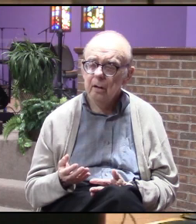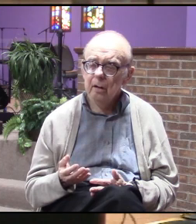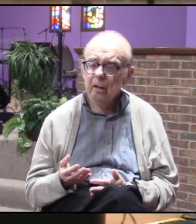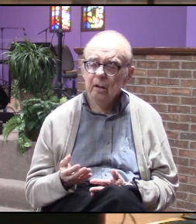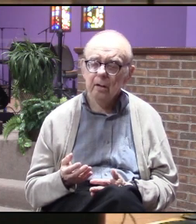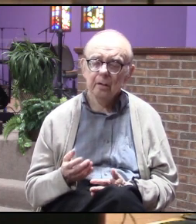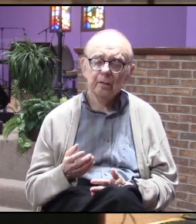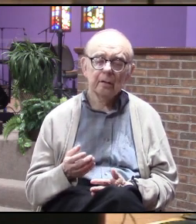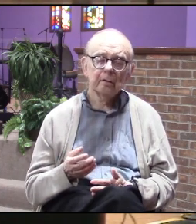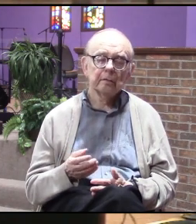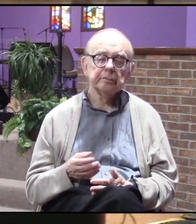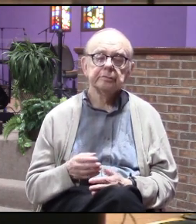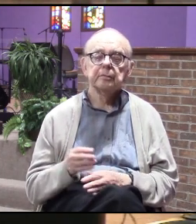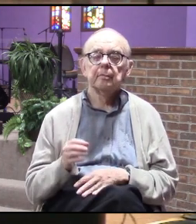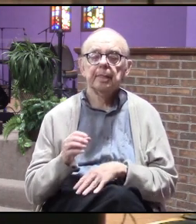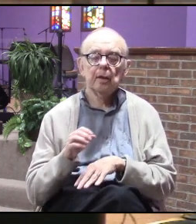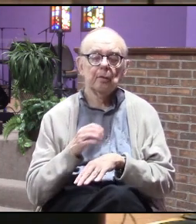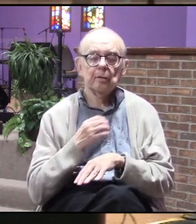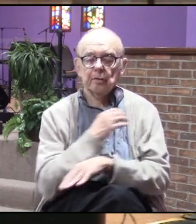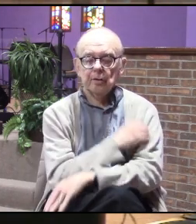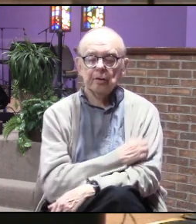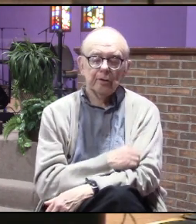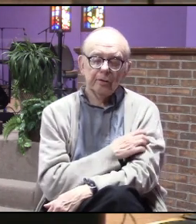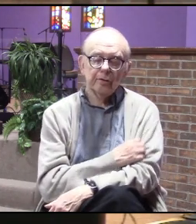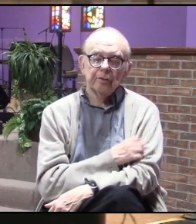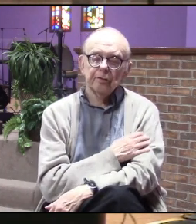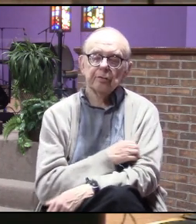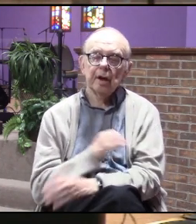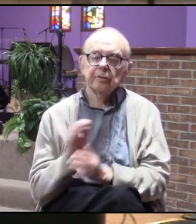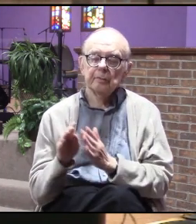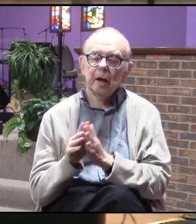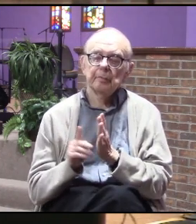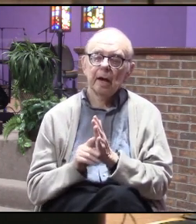you scratch my back and I'll scratch yours.